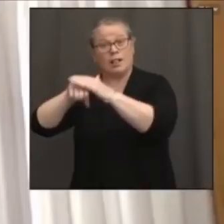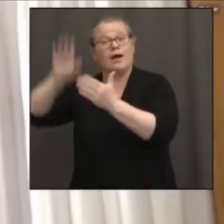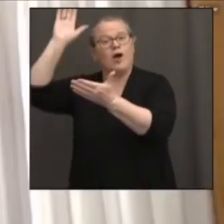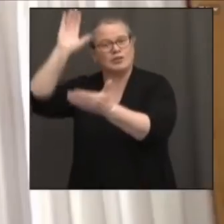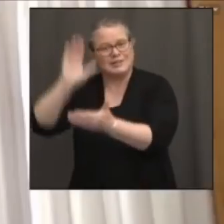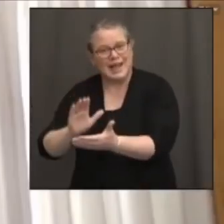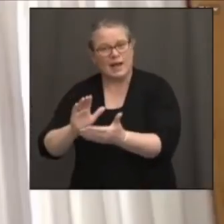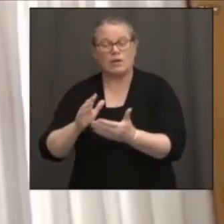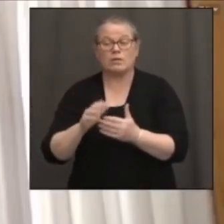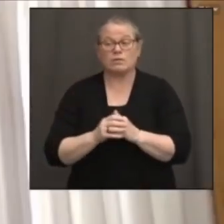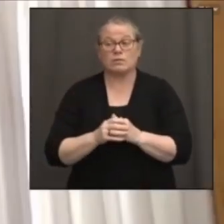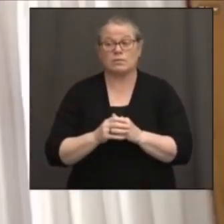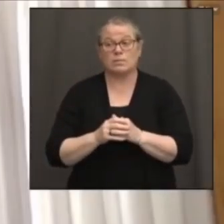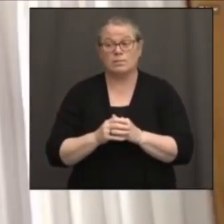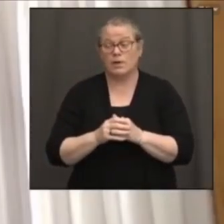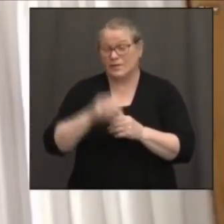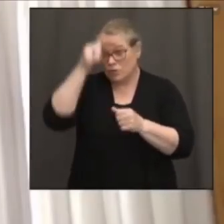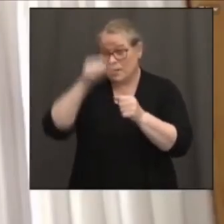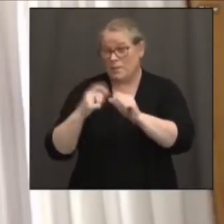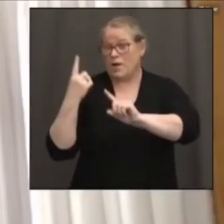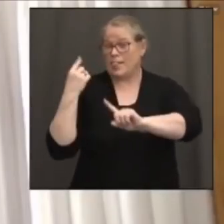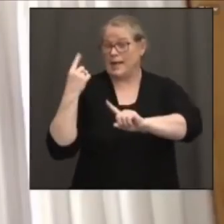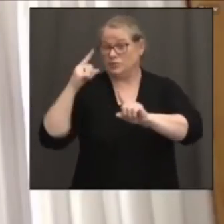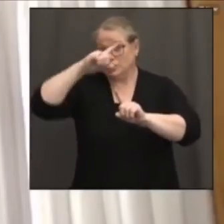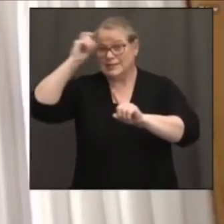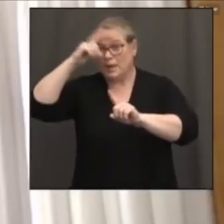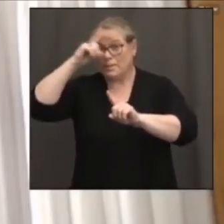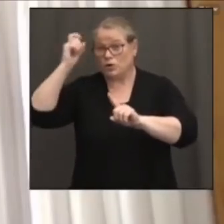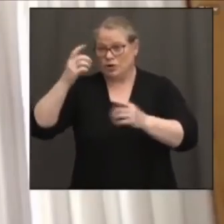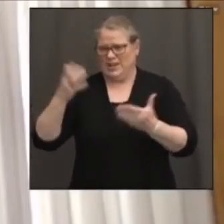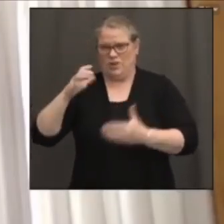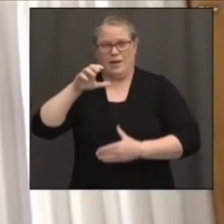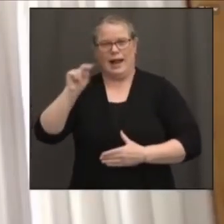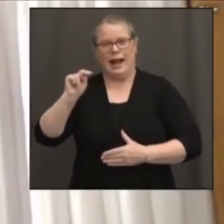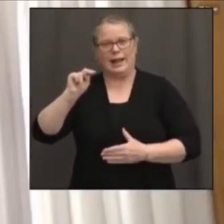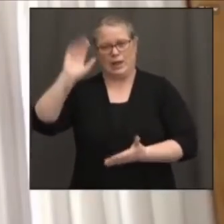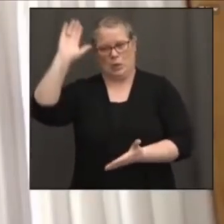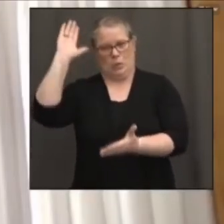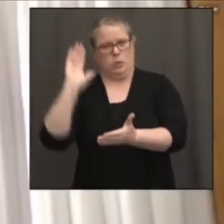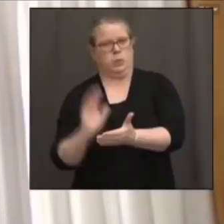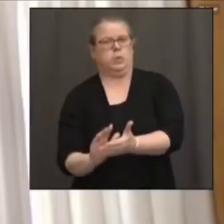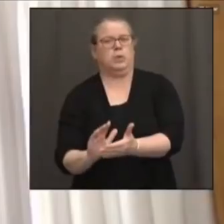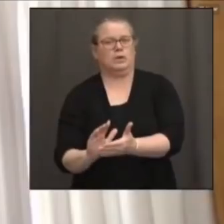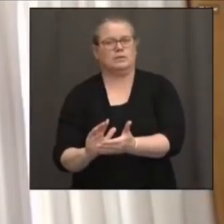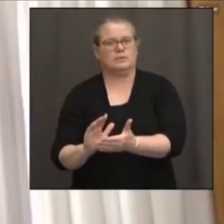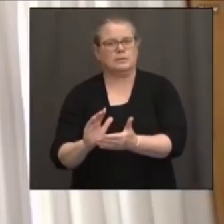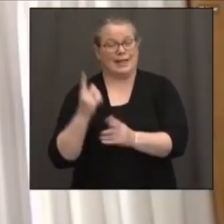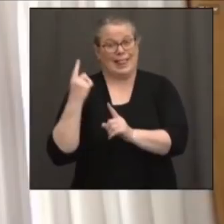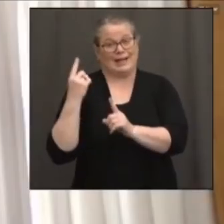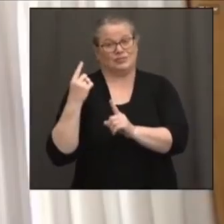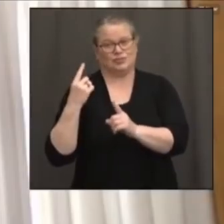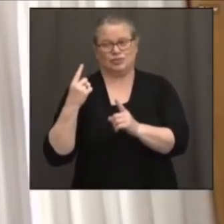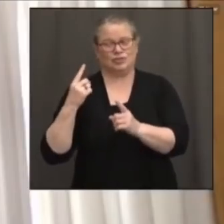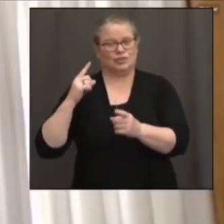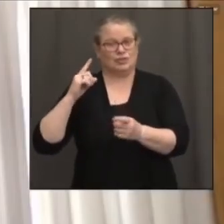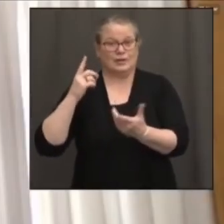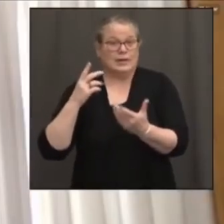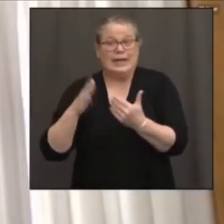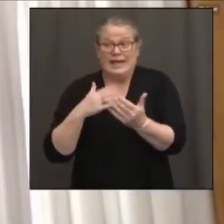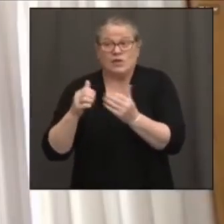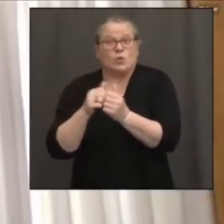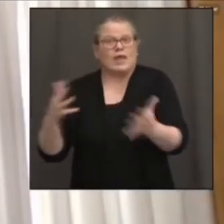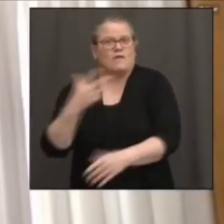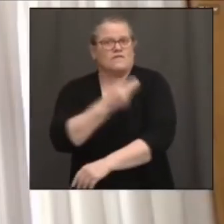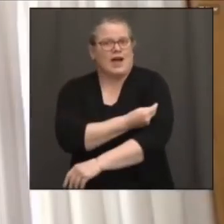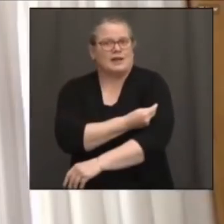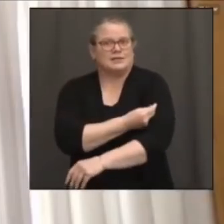be a period in Connecticut, at least, of extremely low transmission, even at the vaccination rates we're at currently. But, we're thinking